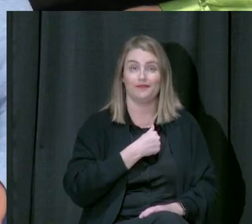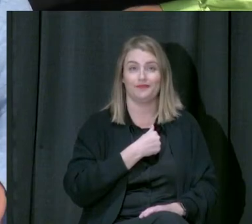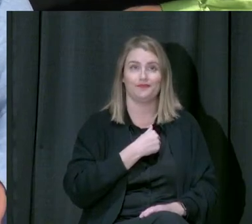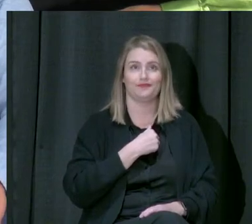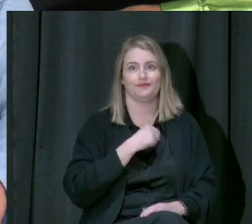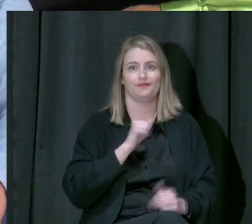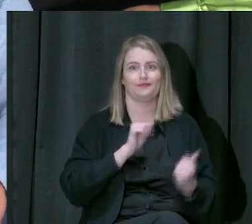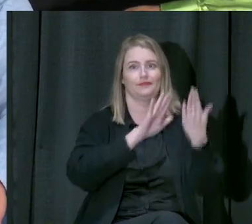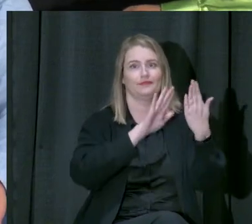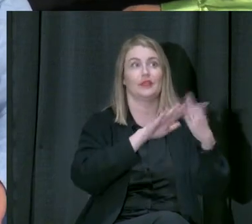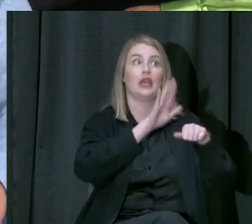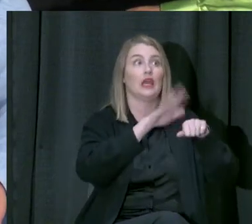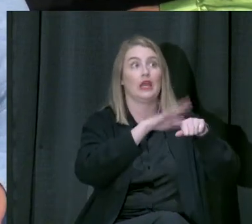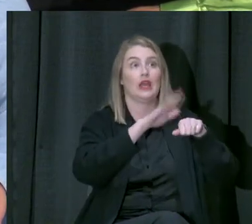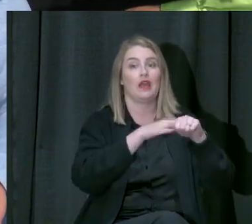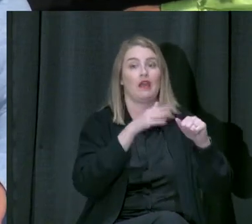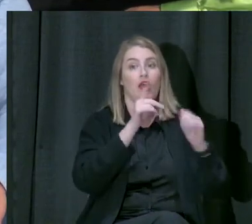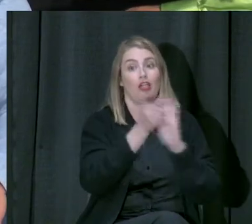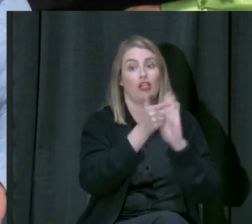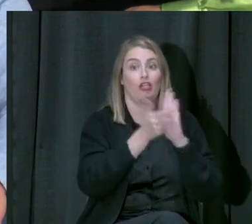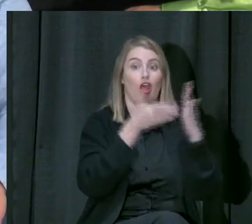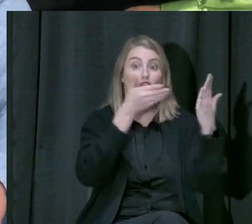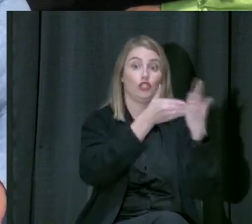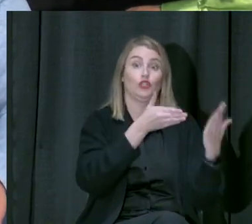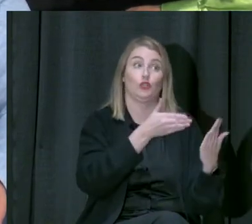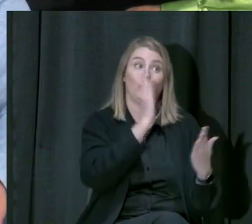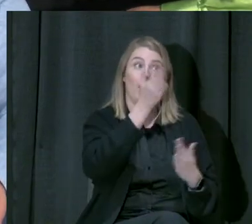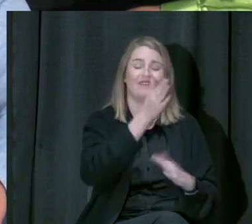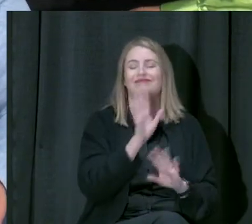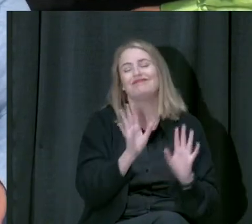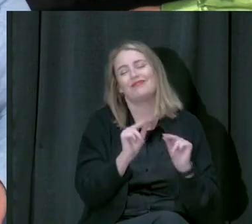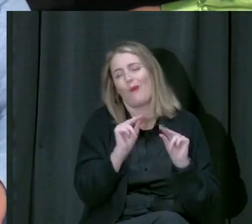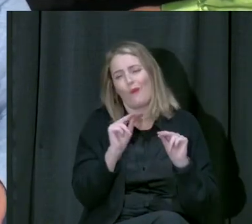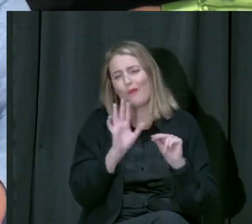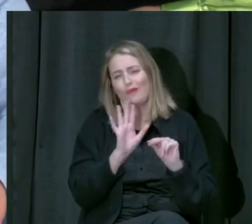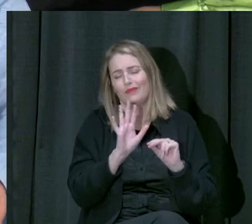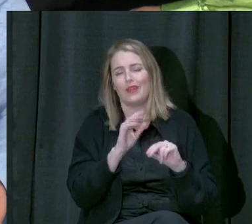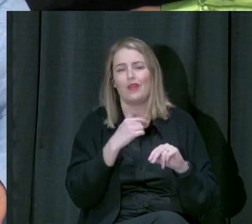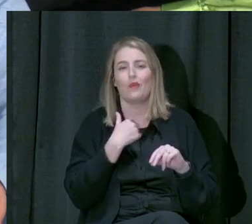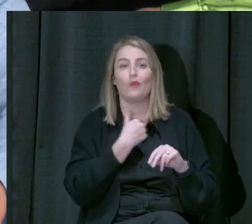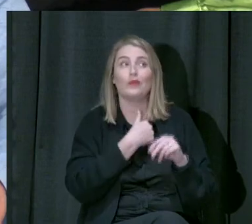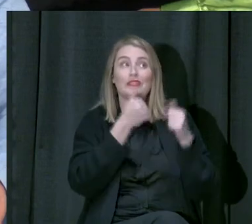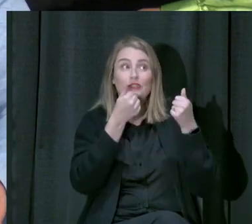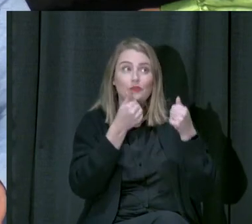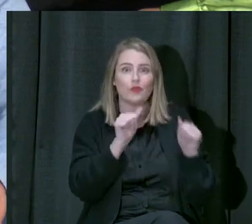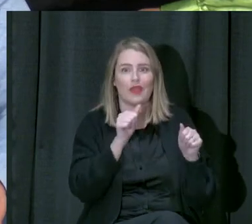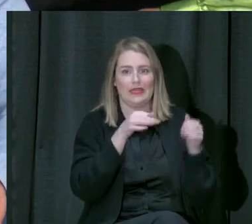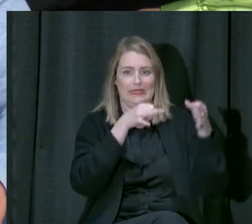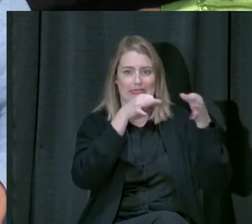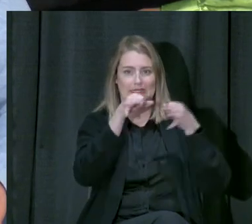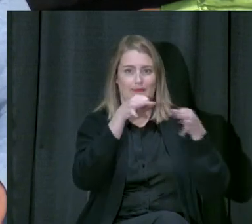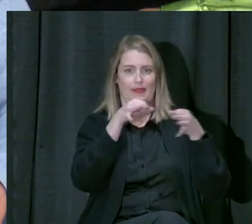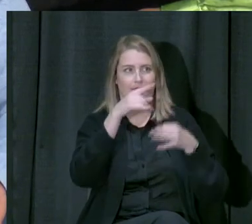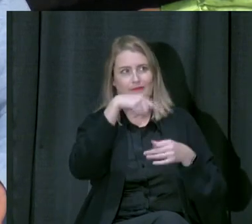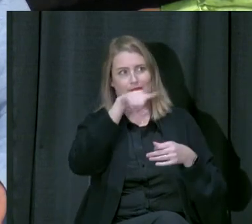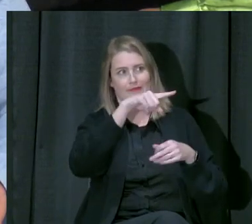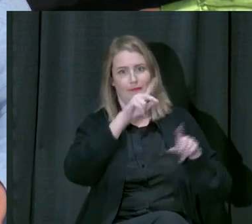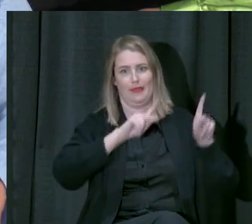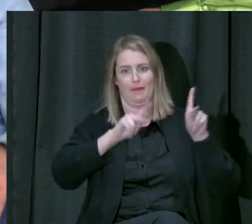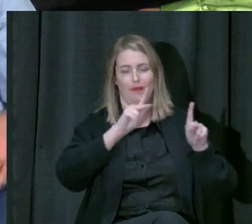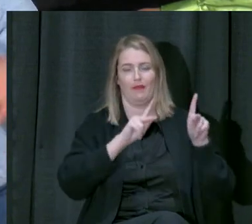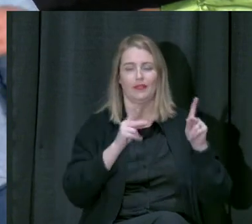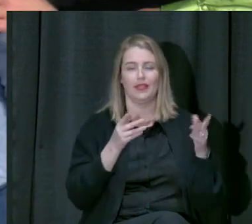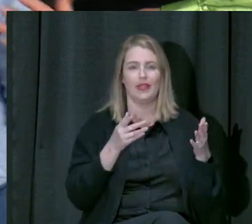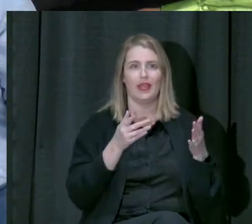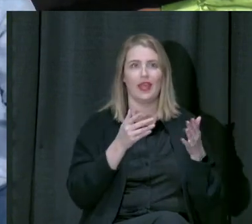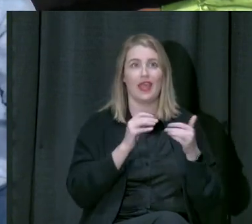beware of the lawsuit, right? That is not at all the approach that we take. What we try to explain to people is